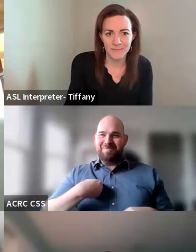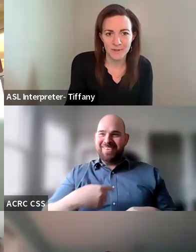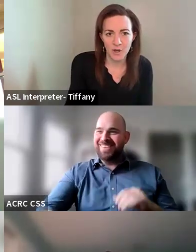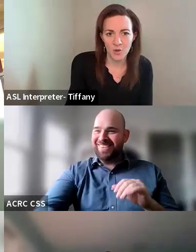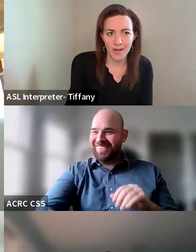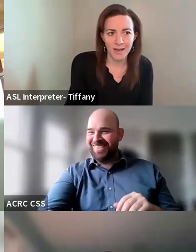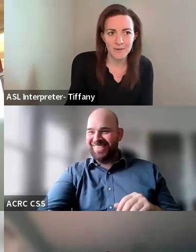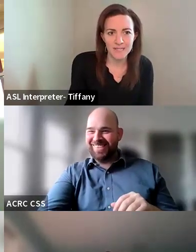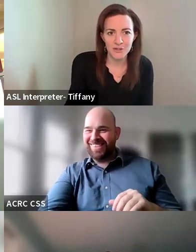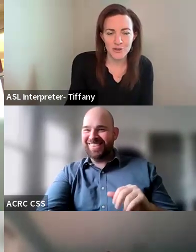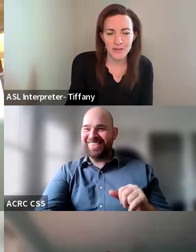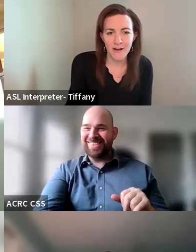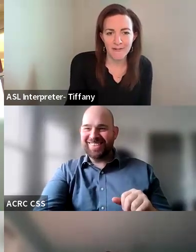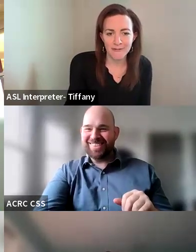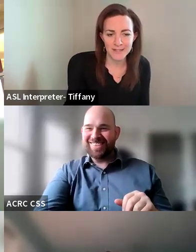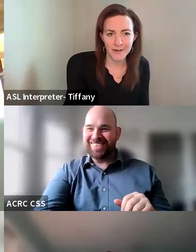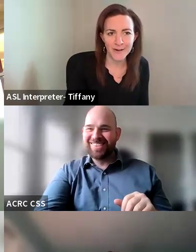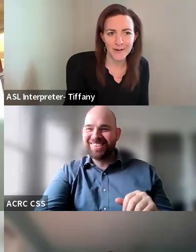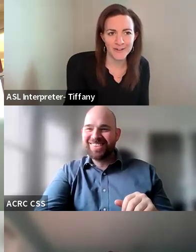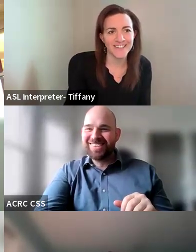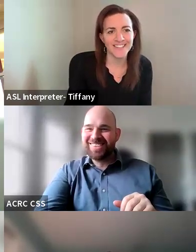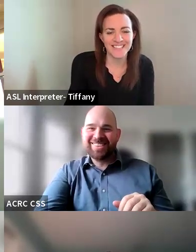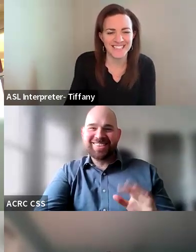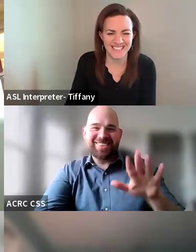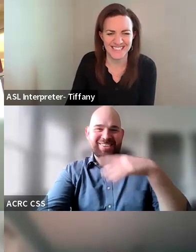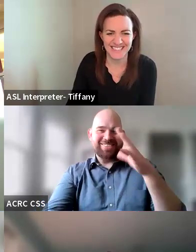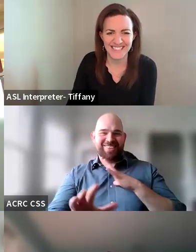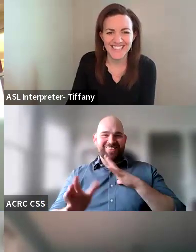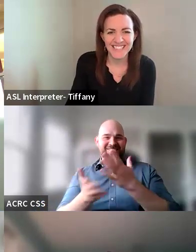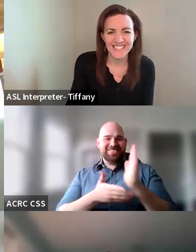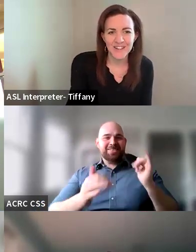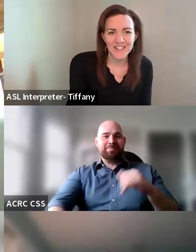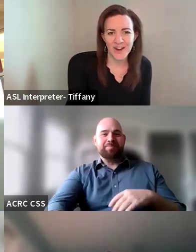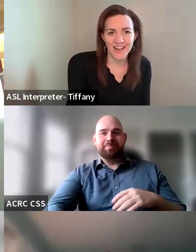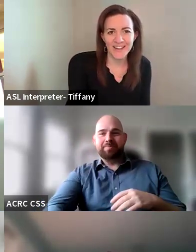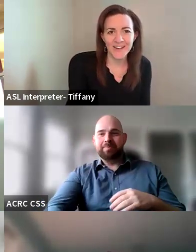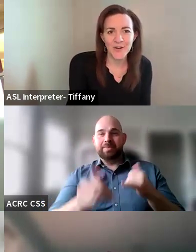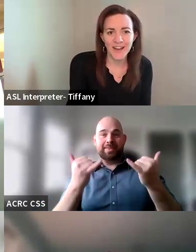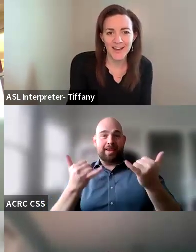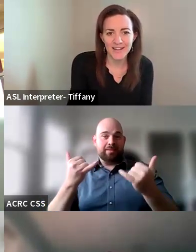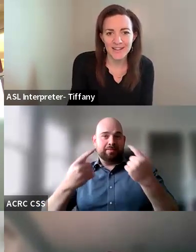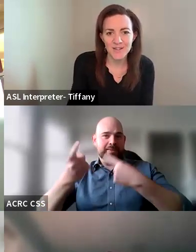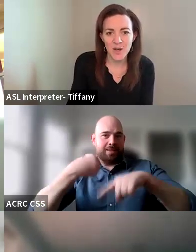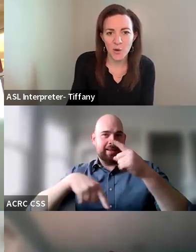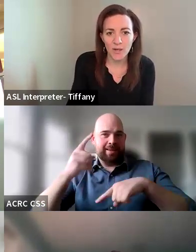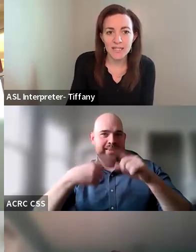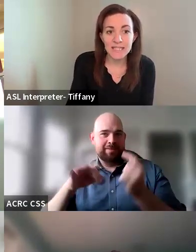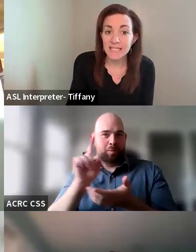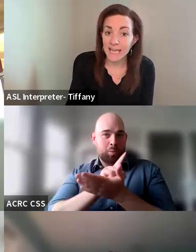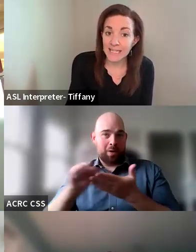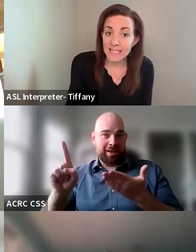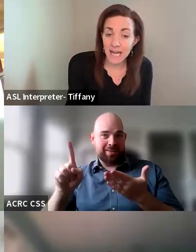Yes. Okay. Okay, I was like, you turned me off. What's going on over here? That's fine. Okay,